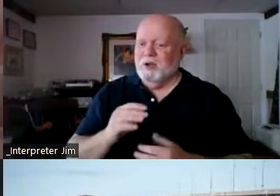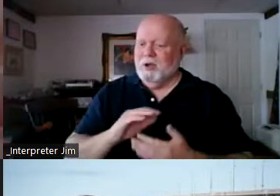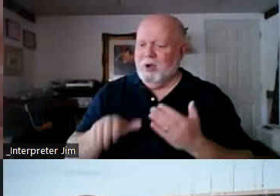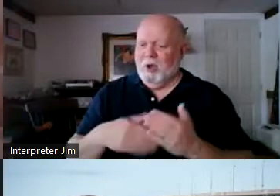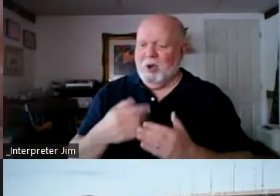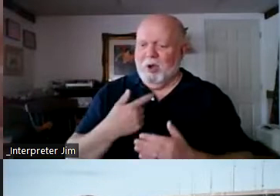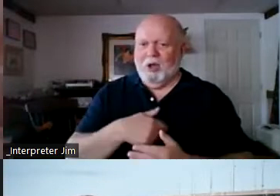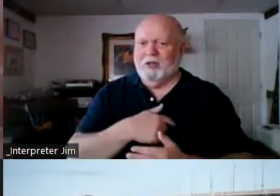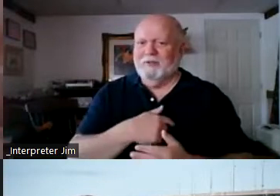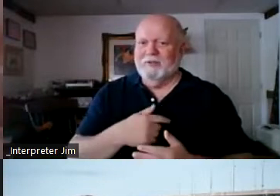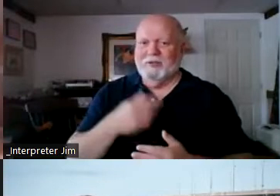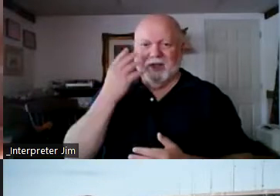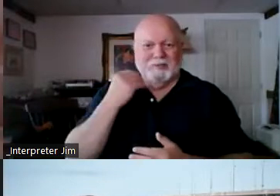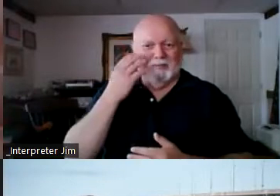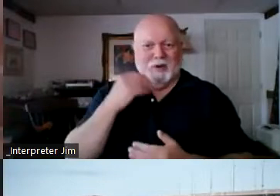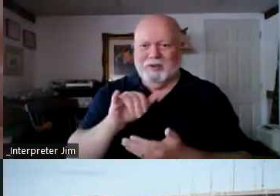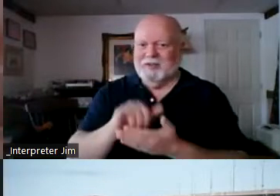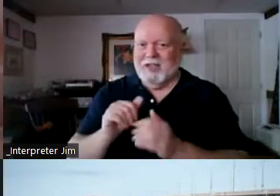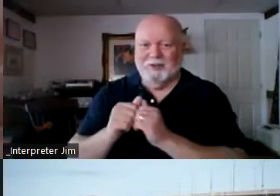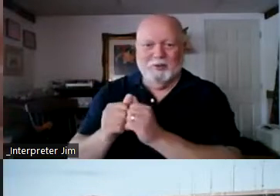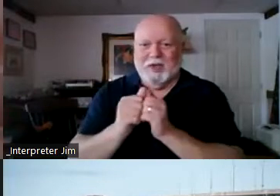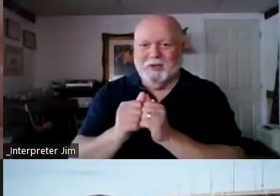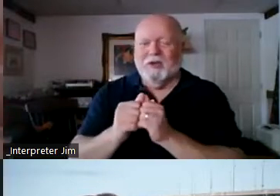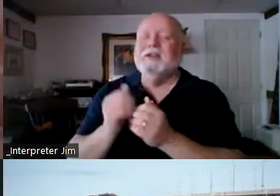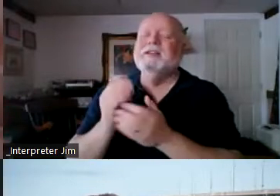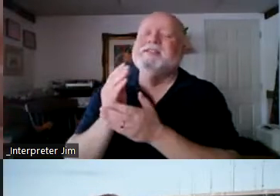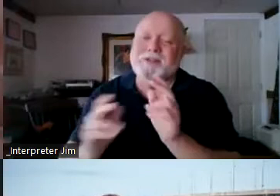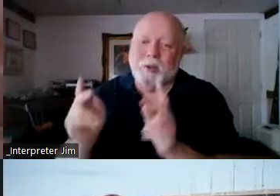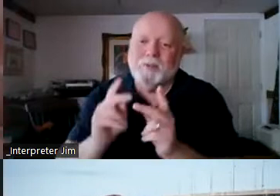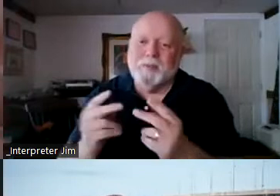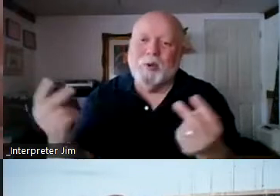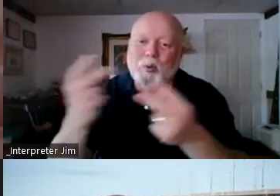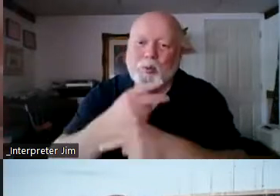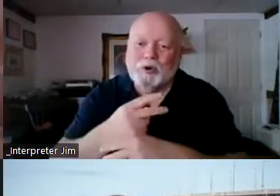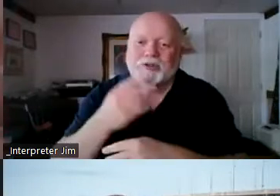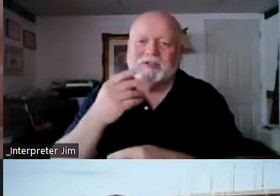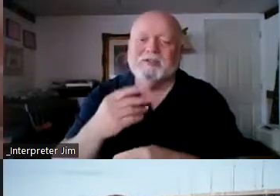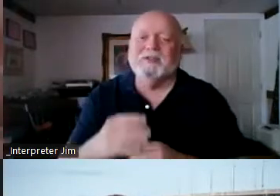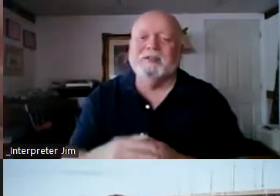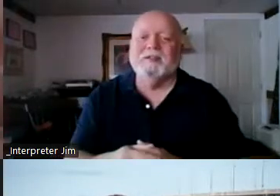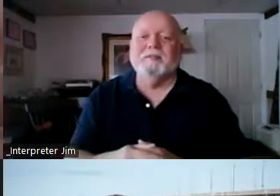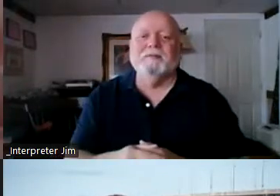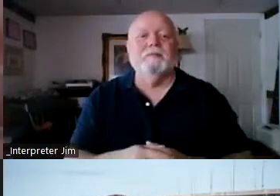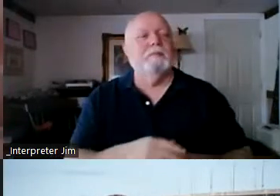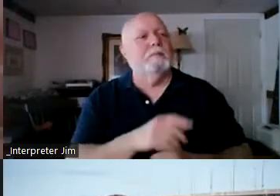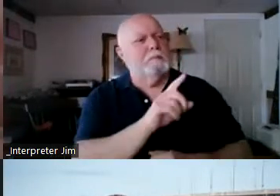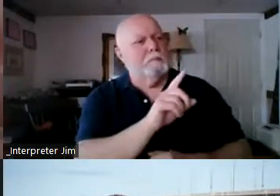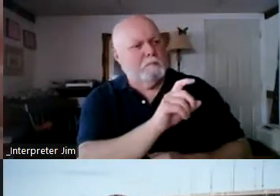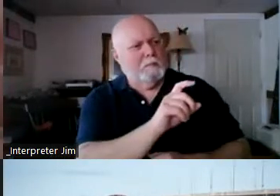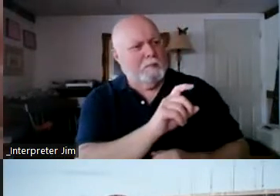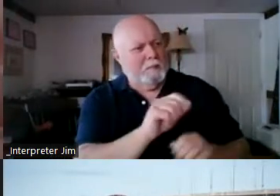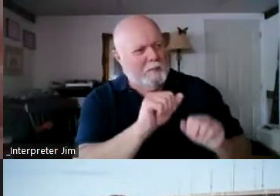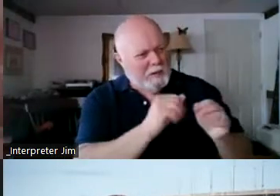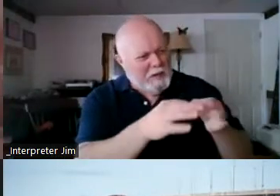syndrome together. Obviously, some people worse than others. and then can you say more about